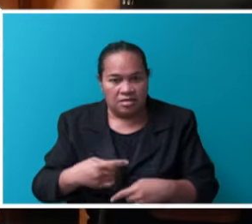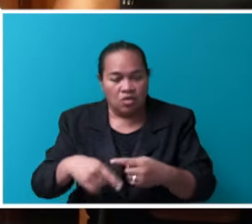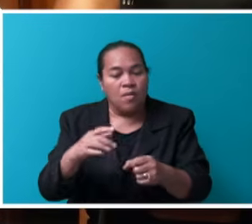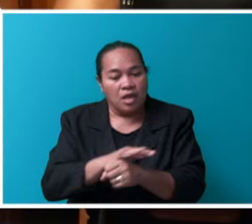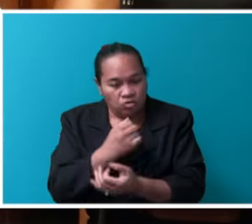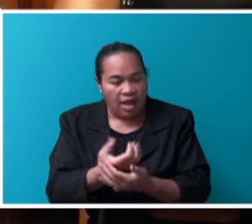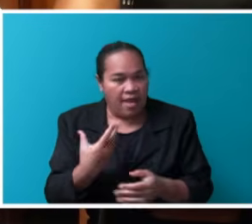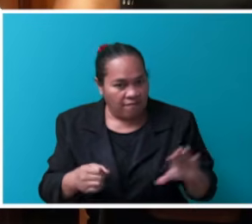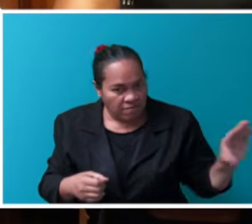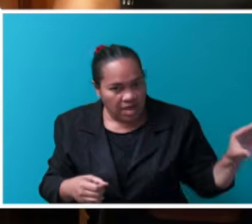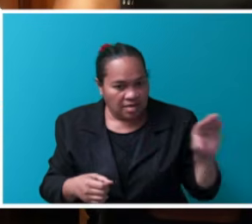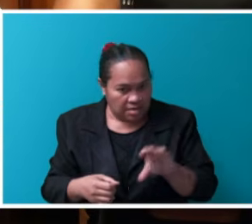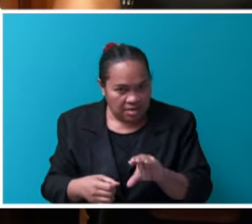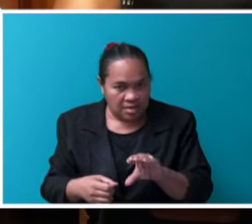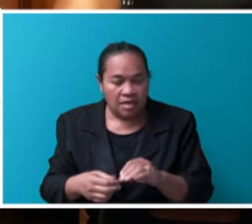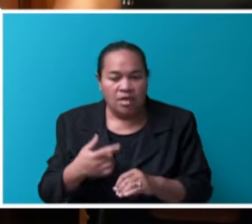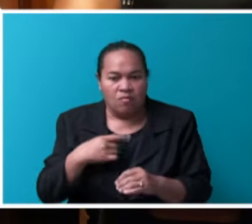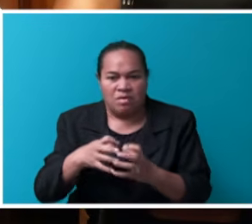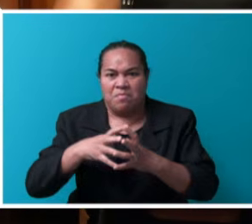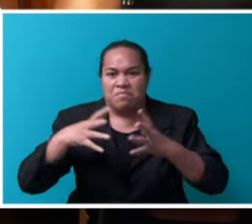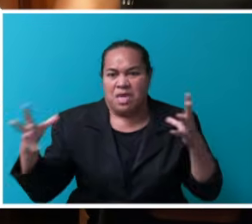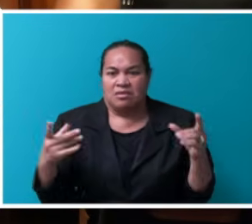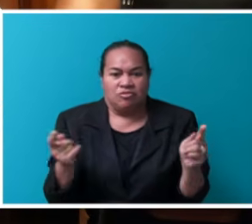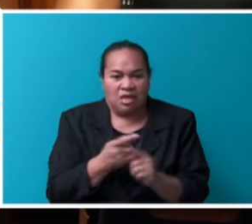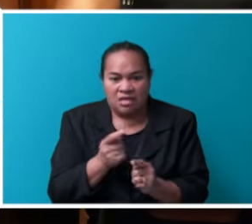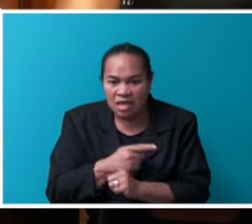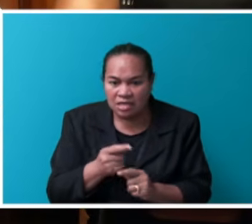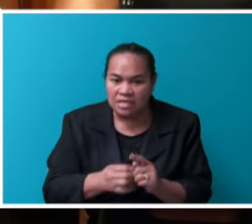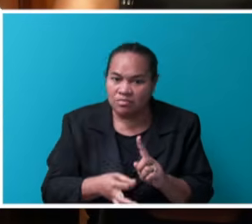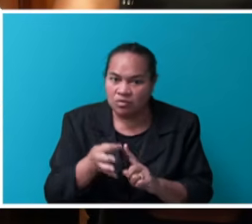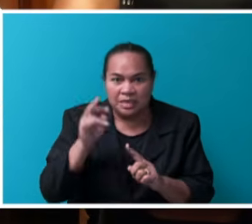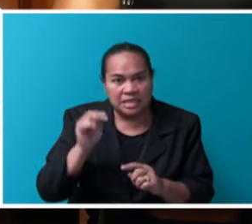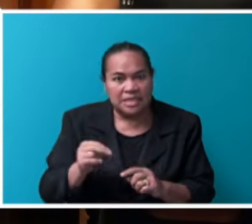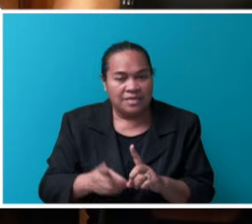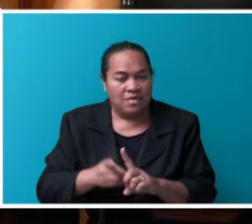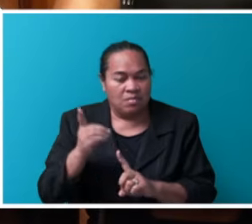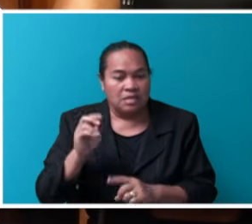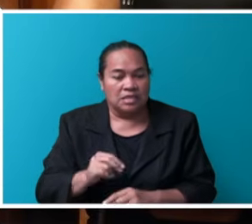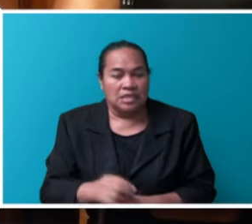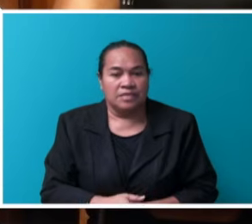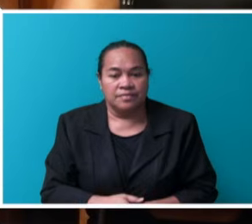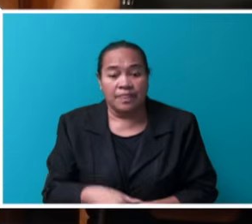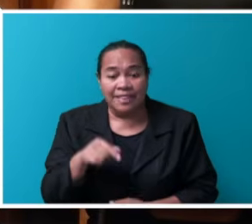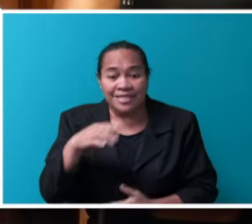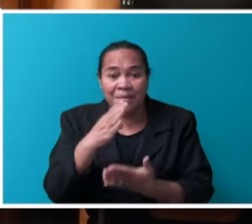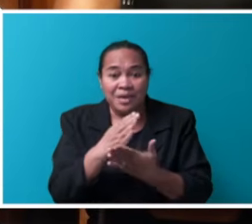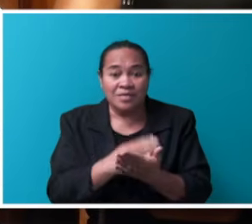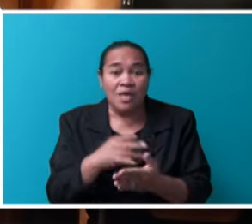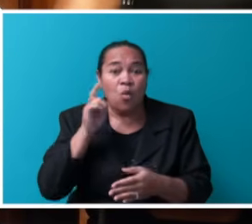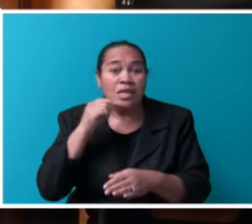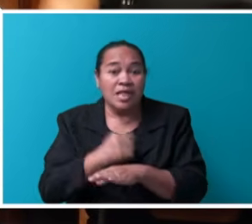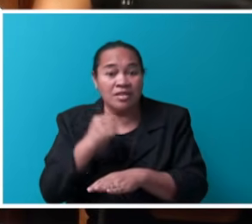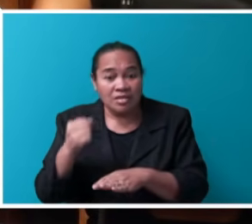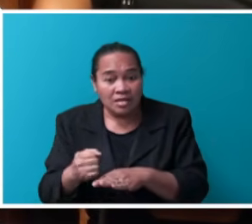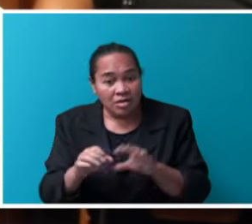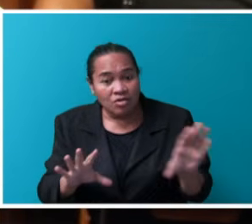available for the massive infrastructure needs in the water and wastewater sector. Mr. Speaker, in this budget, the Water Authority of Fiji has provided